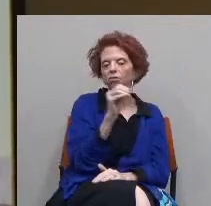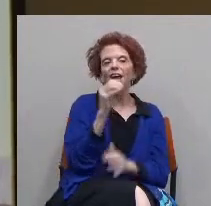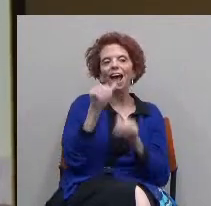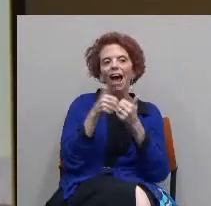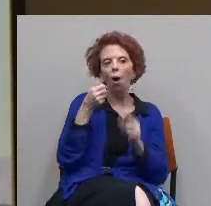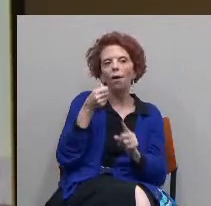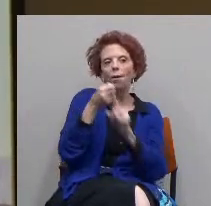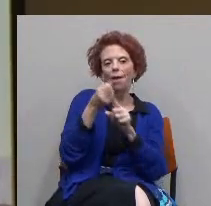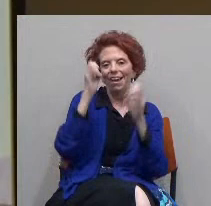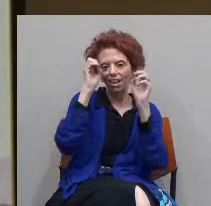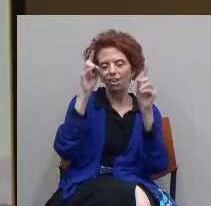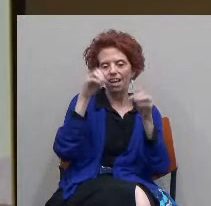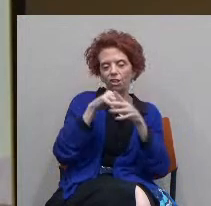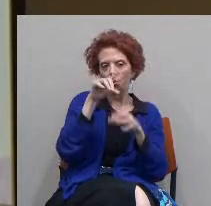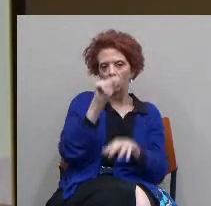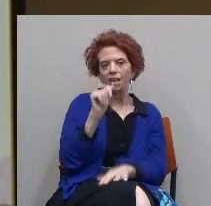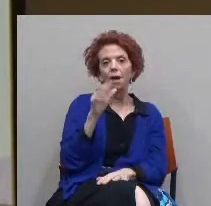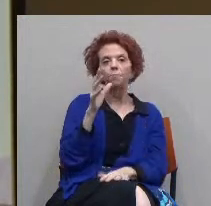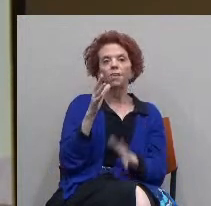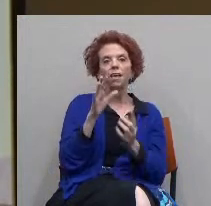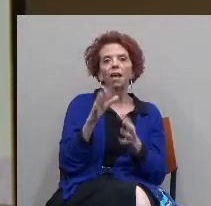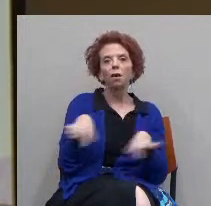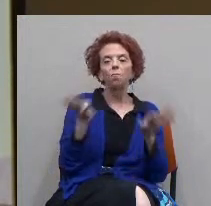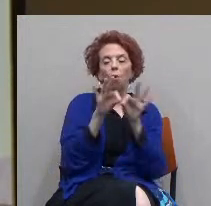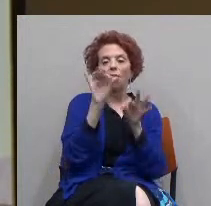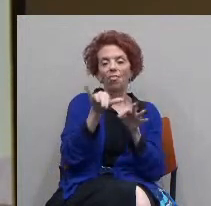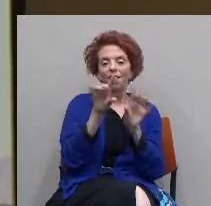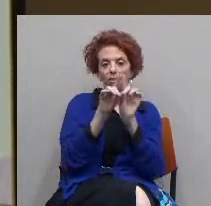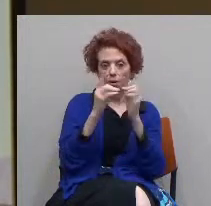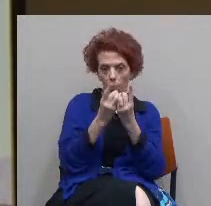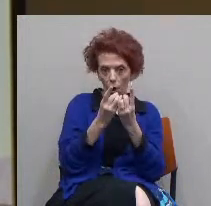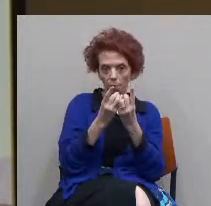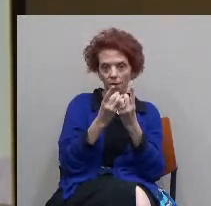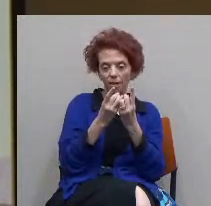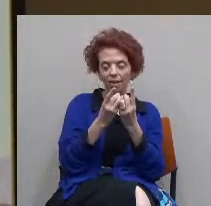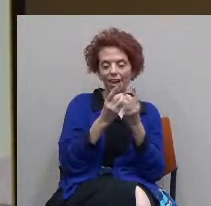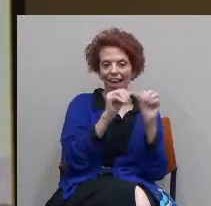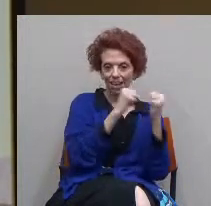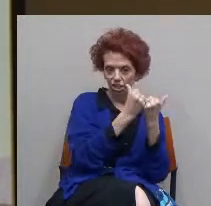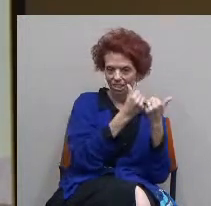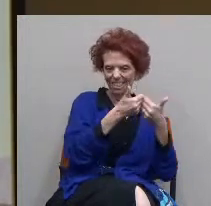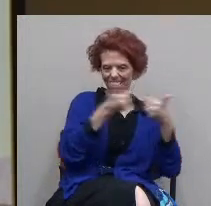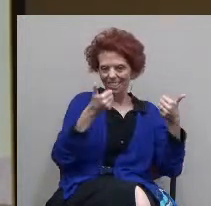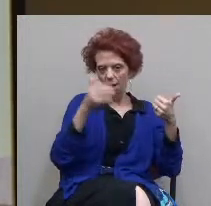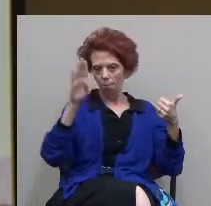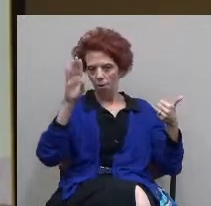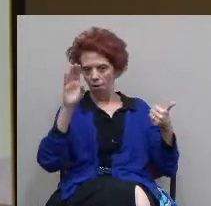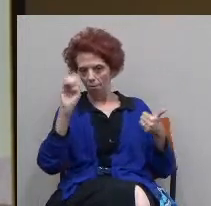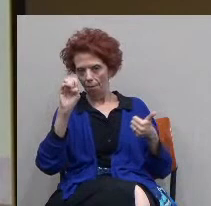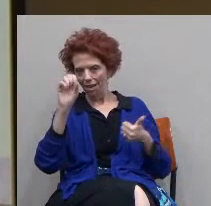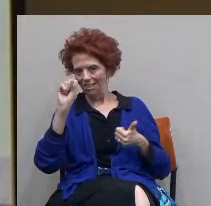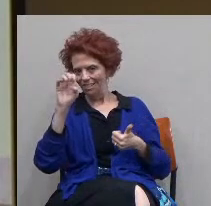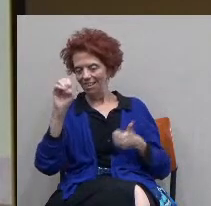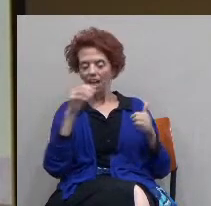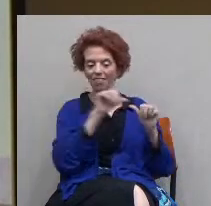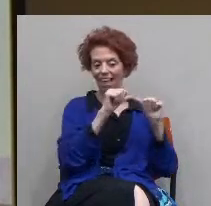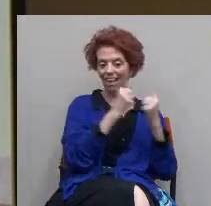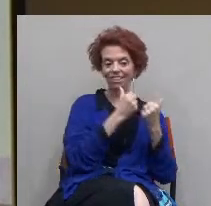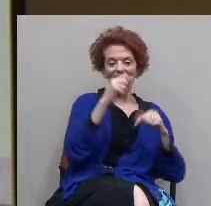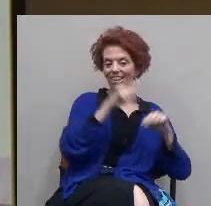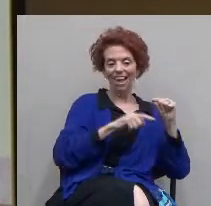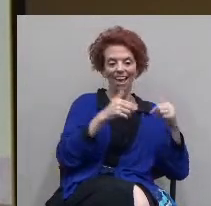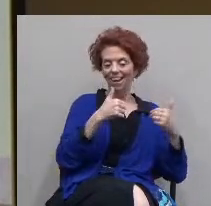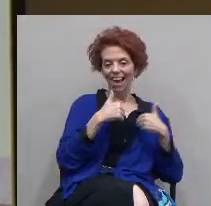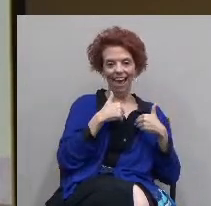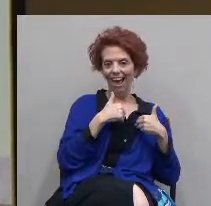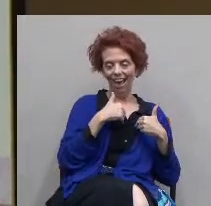very important to understand that the department as an agency, separate from BESE, cannot have positions on bills. We are barred from